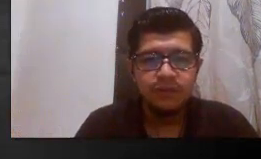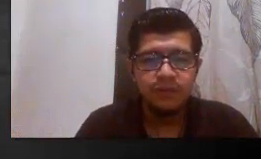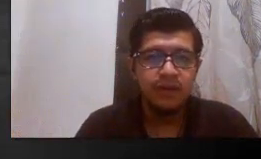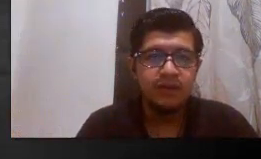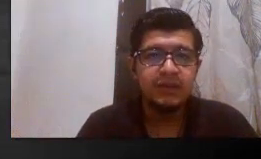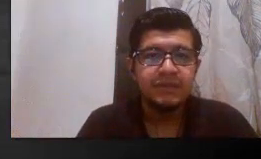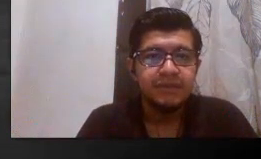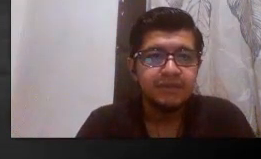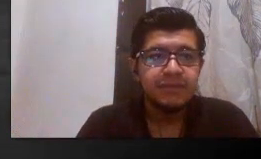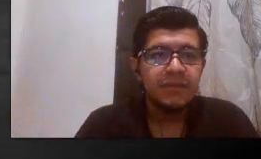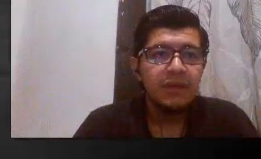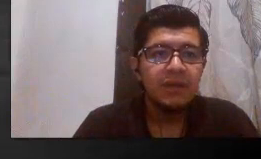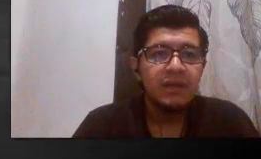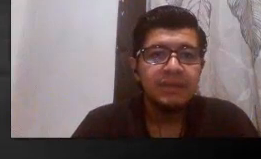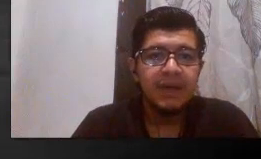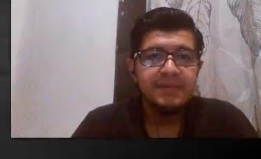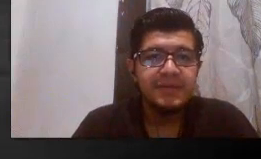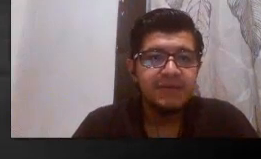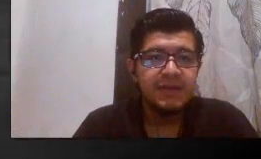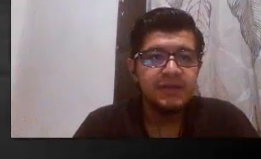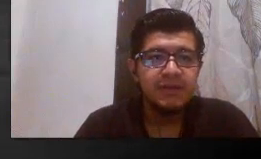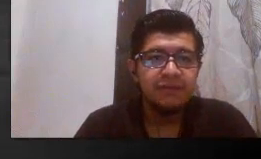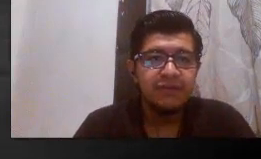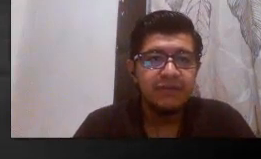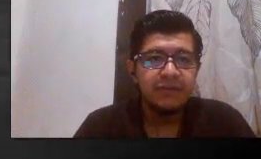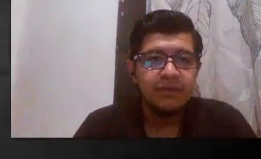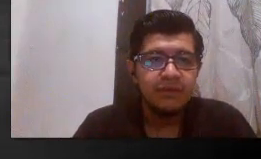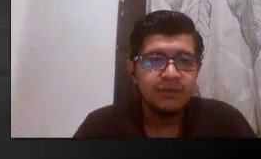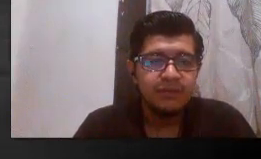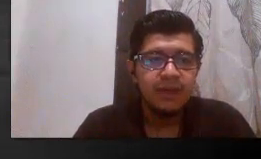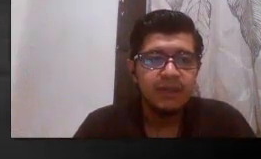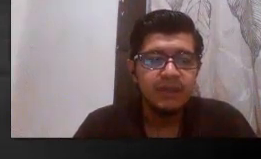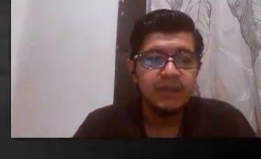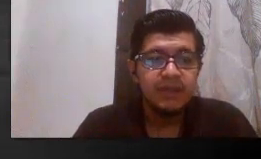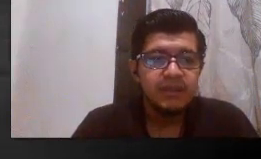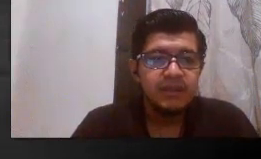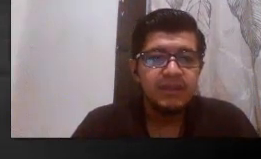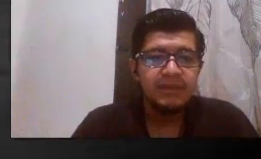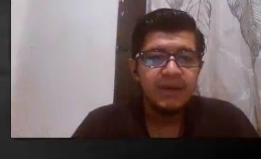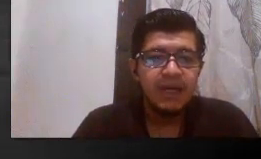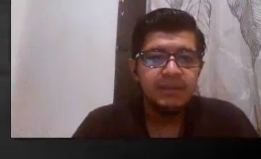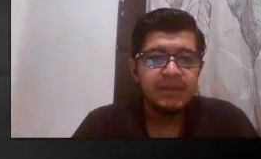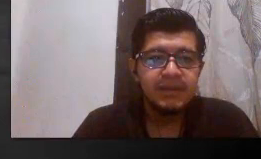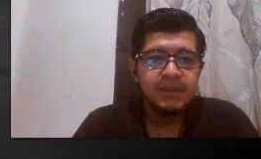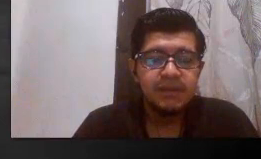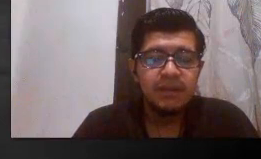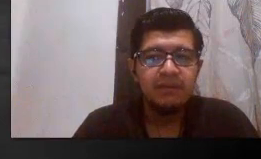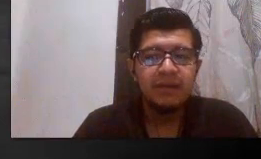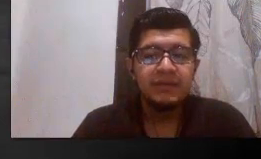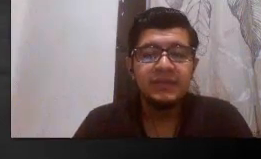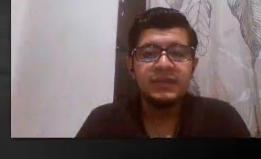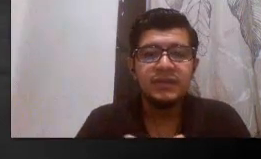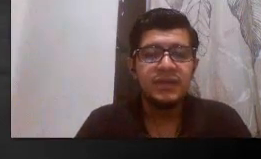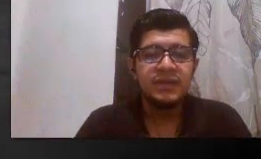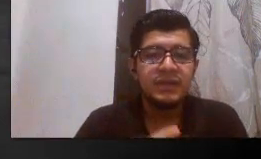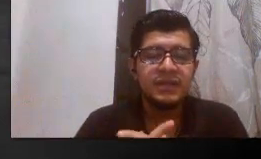moved or not. Primes, faces, and finger spelling. The primes, well,